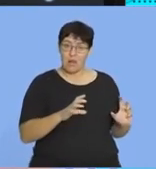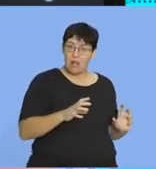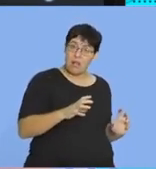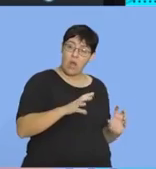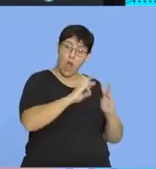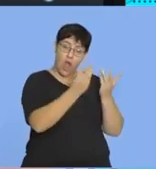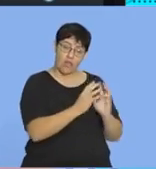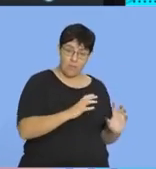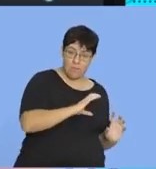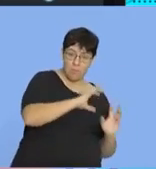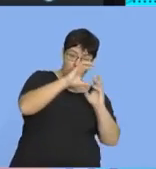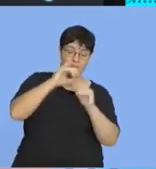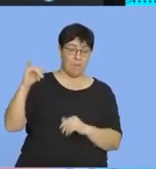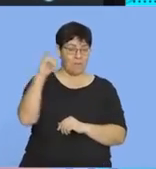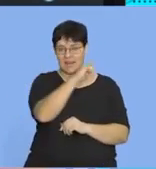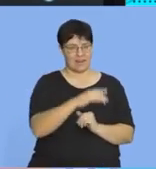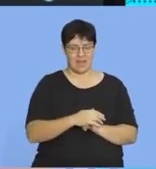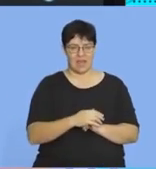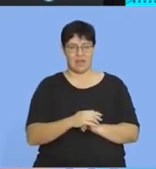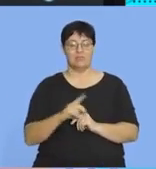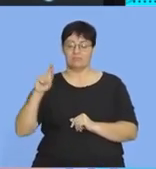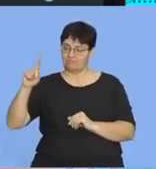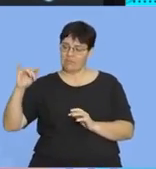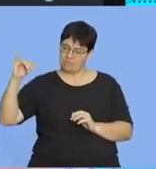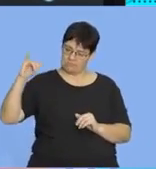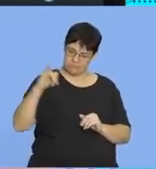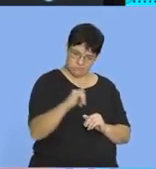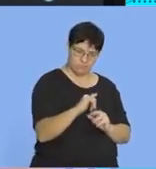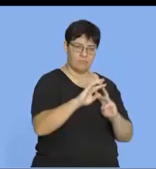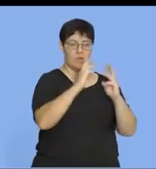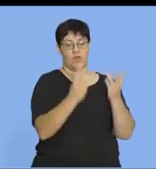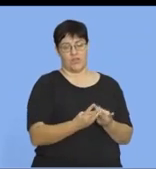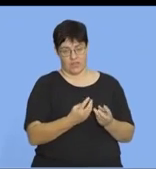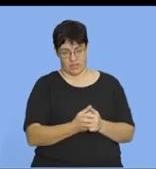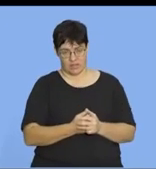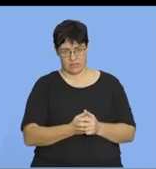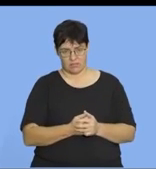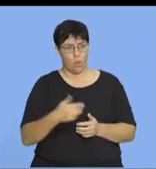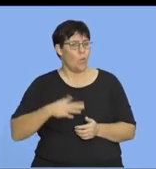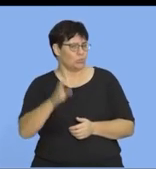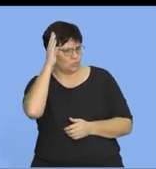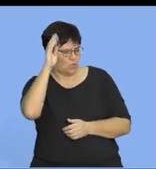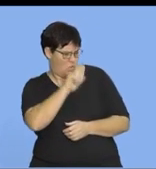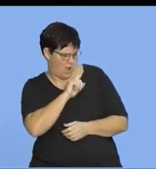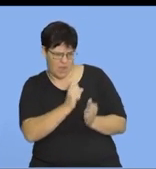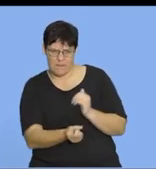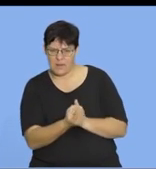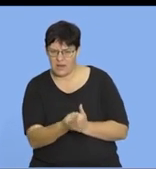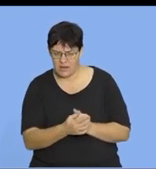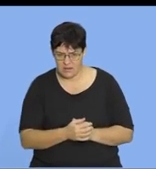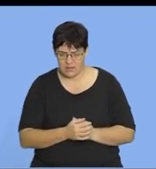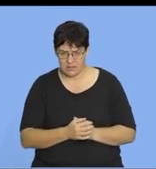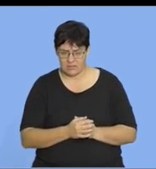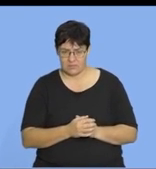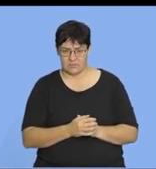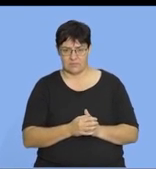the plane. The plane will move towards the Earth. They want to know why. So, the